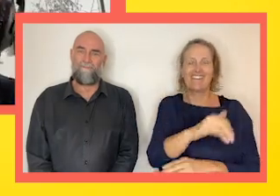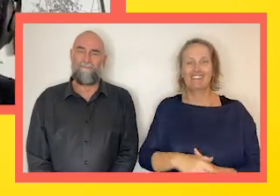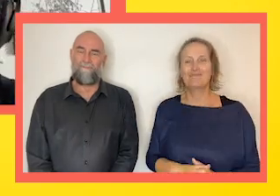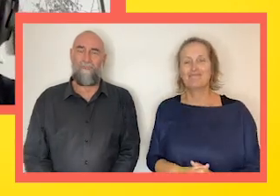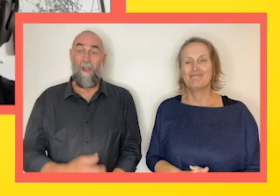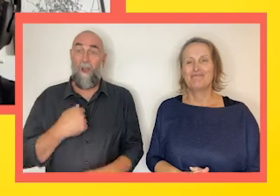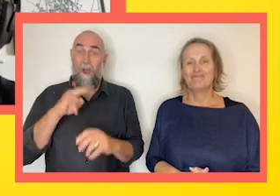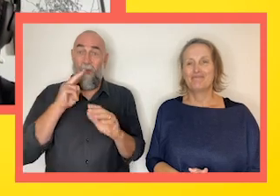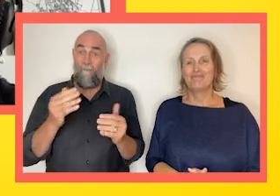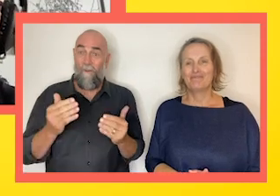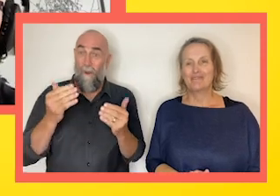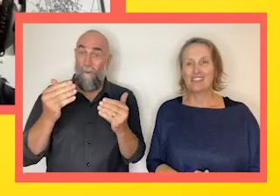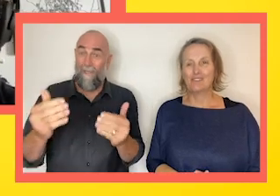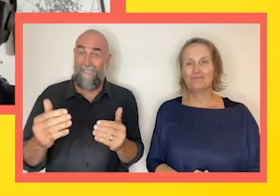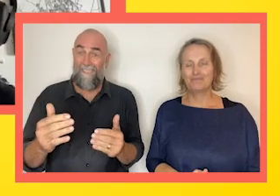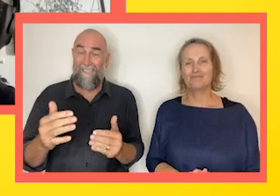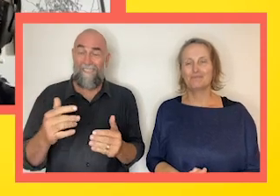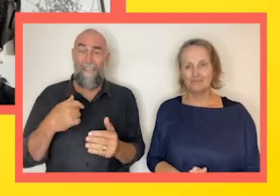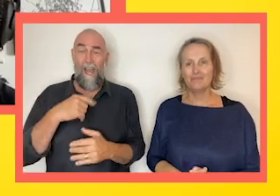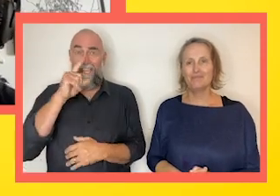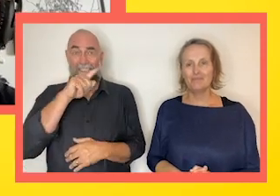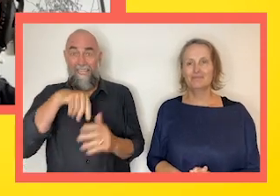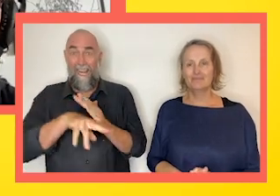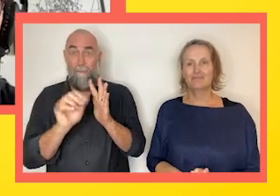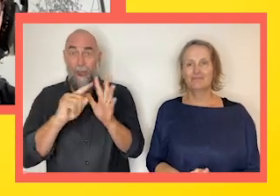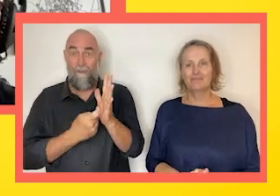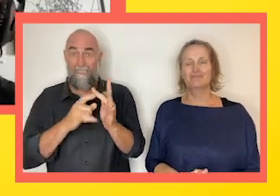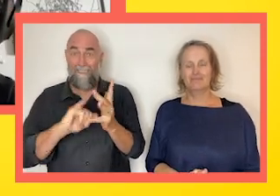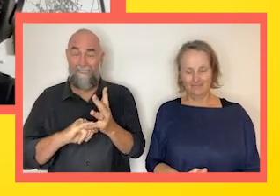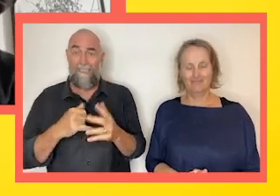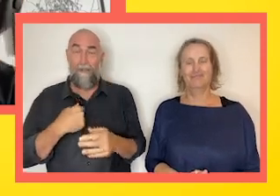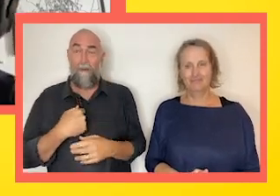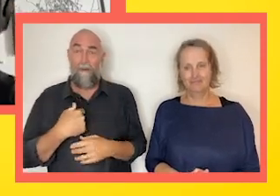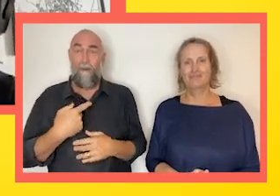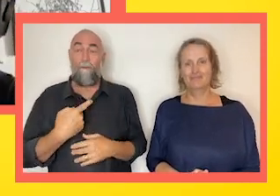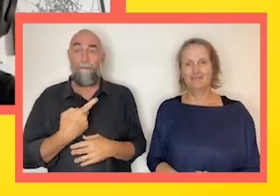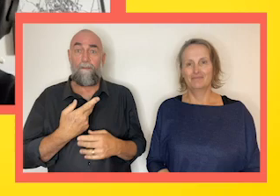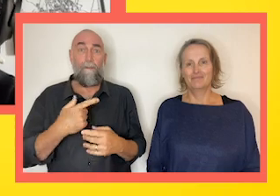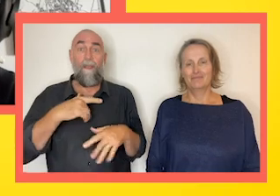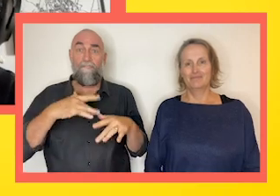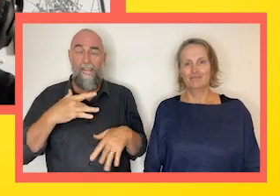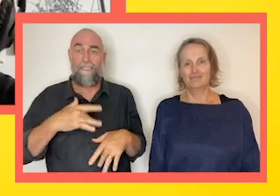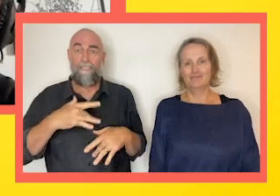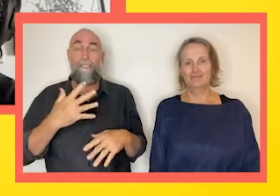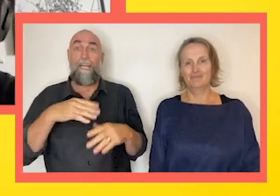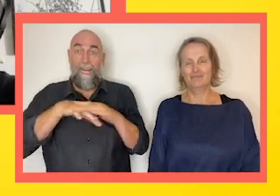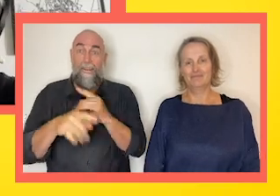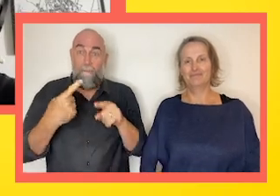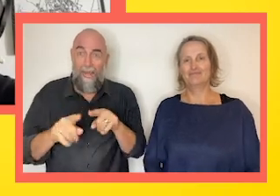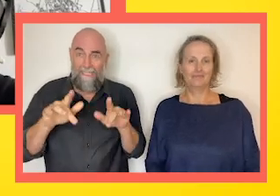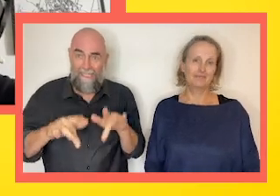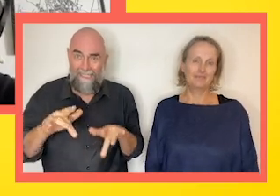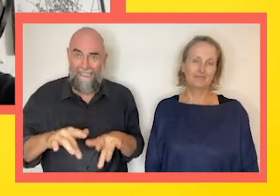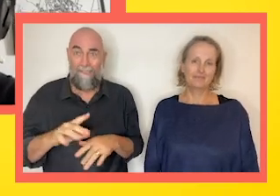forward to hopefully being over there in Paris. Both of us haven't gone through selections yet, clearly, so